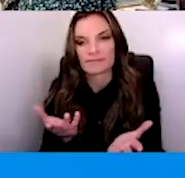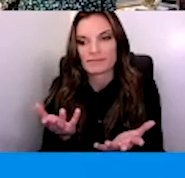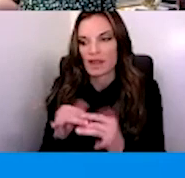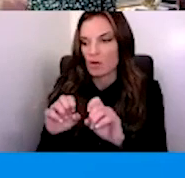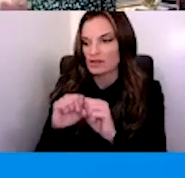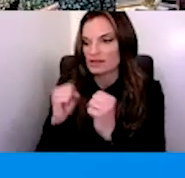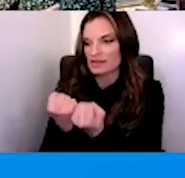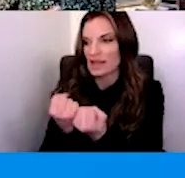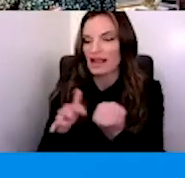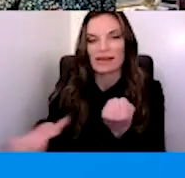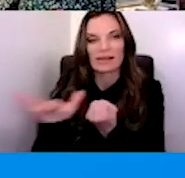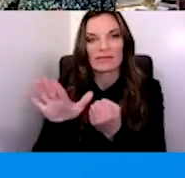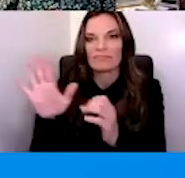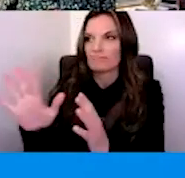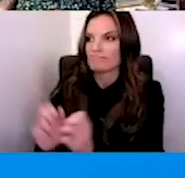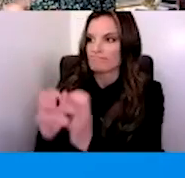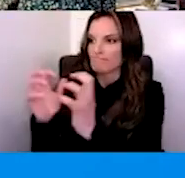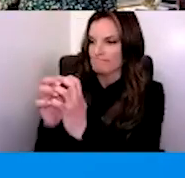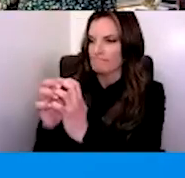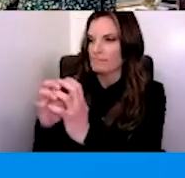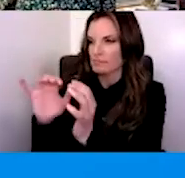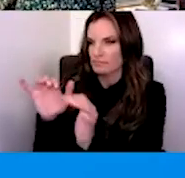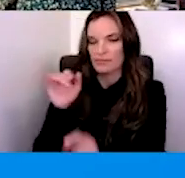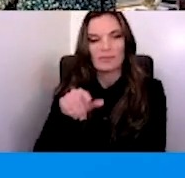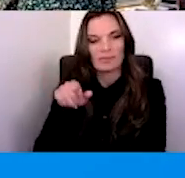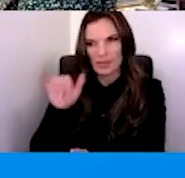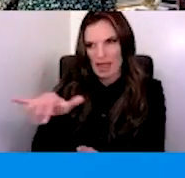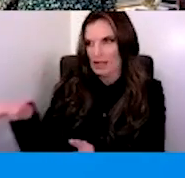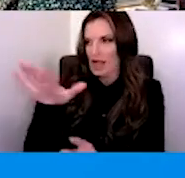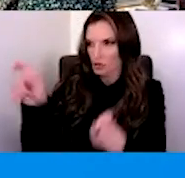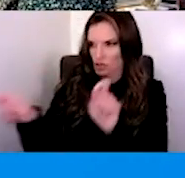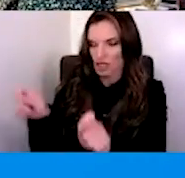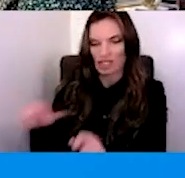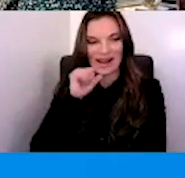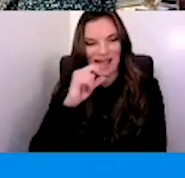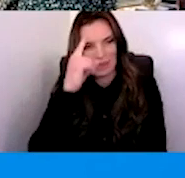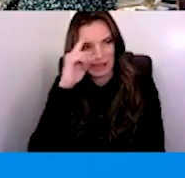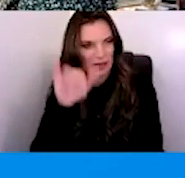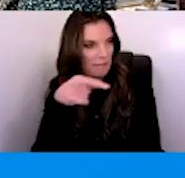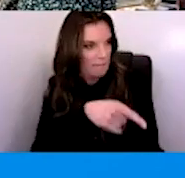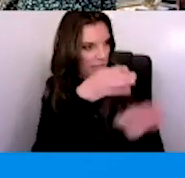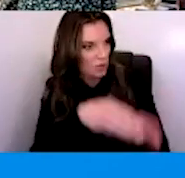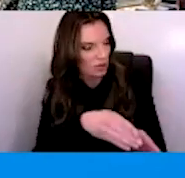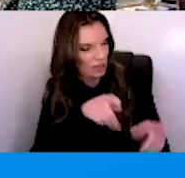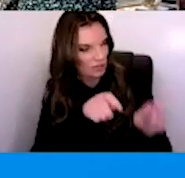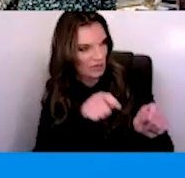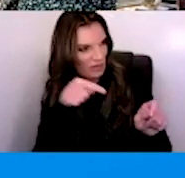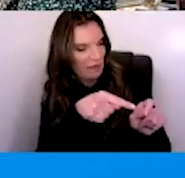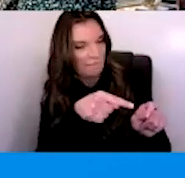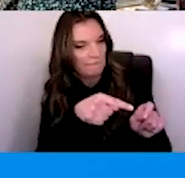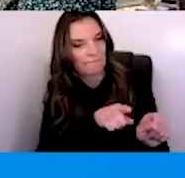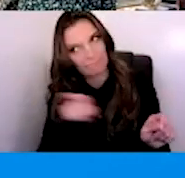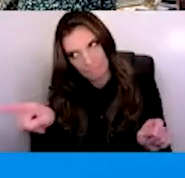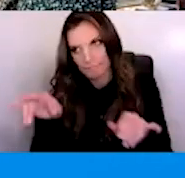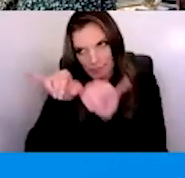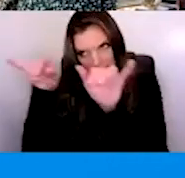built rather than in the individual itself or him or herself. So here's a really straightforward example of a change